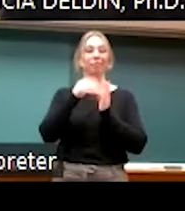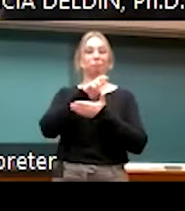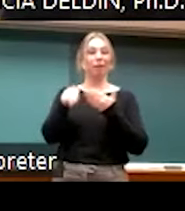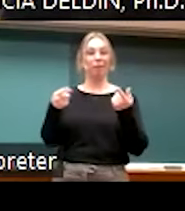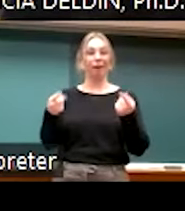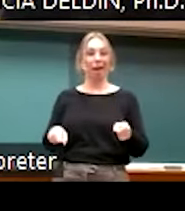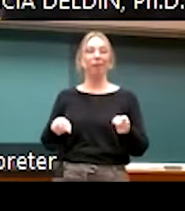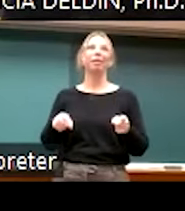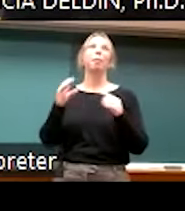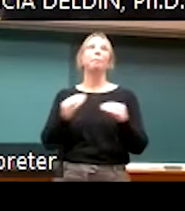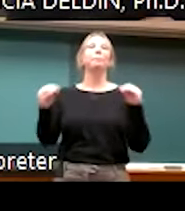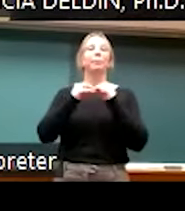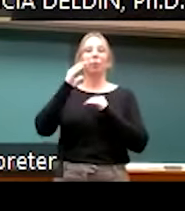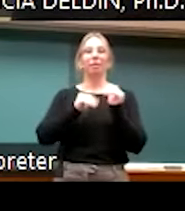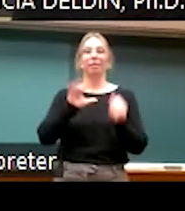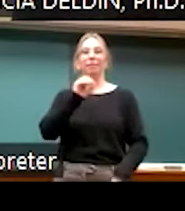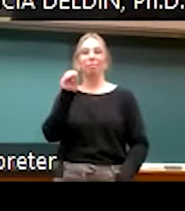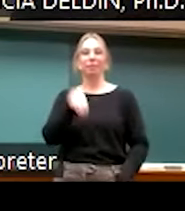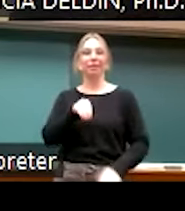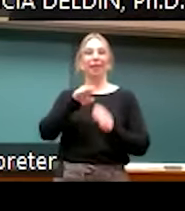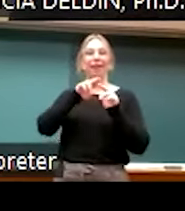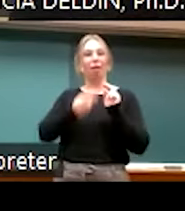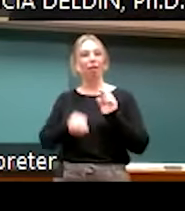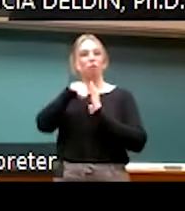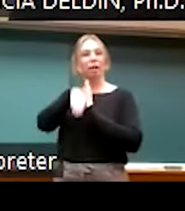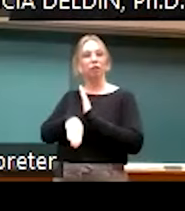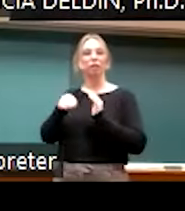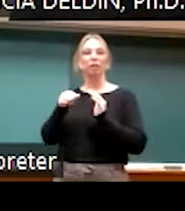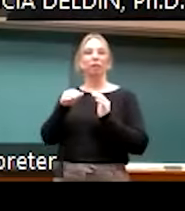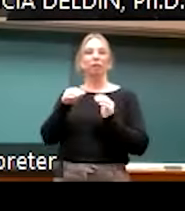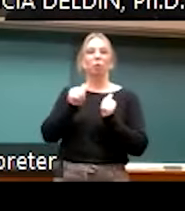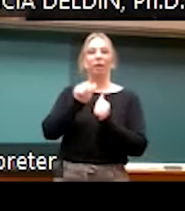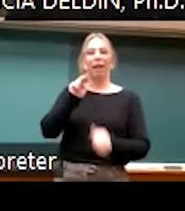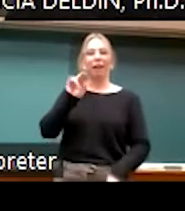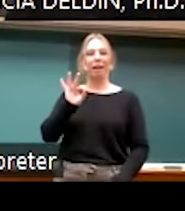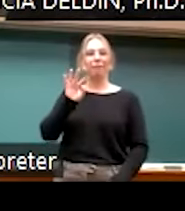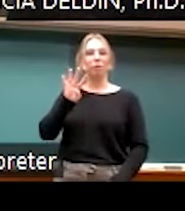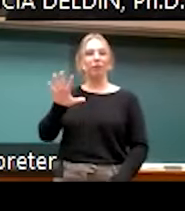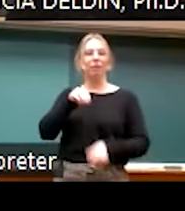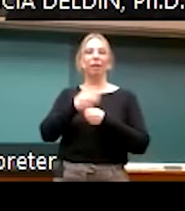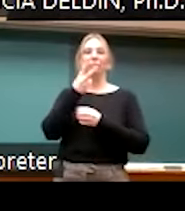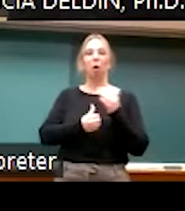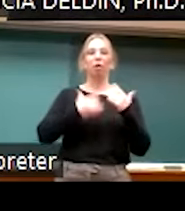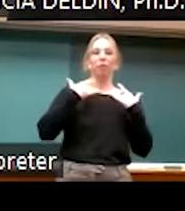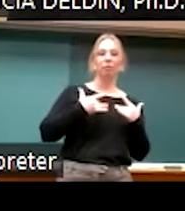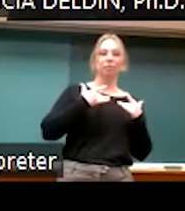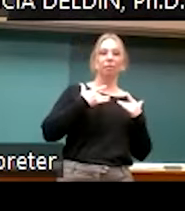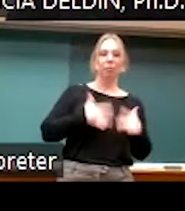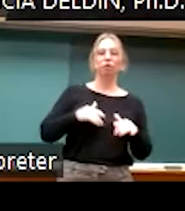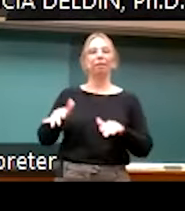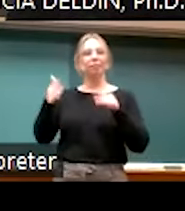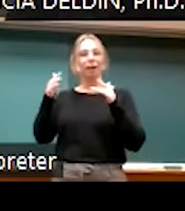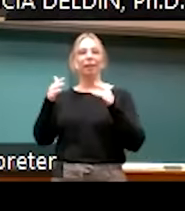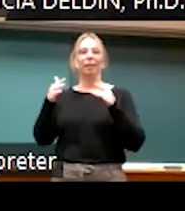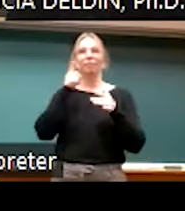than a 50% reduction with an N of 45 in both depression and anxiety. Again, significant improvements across the board.